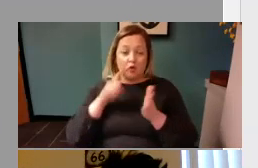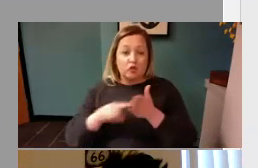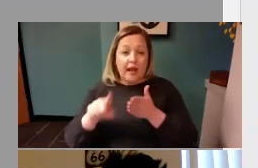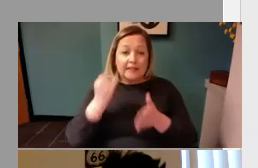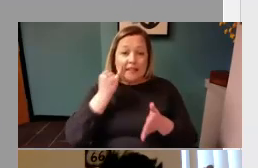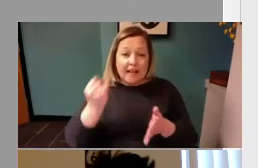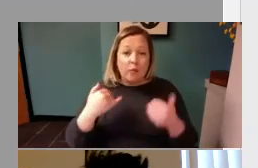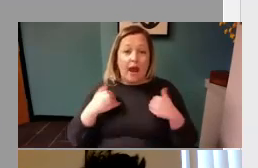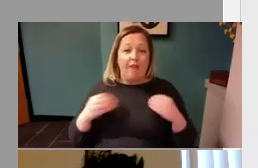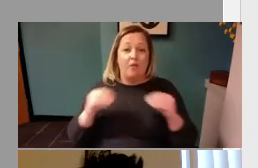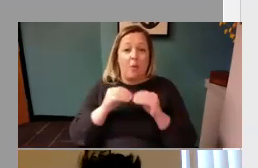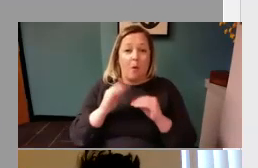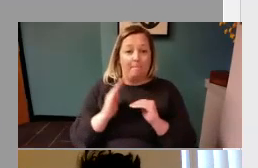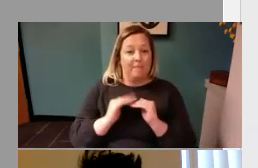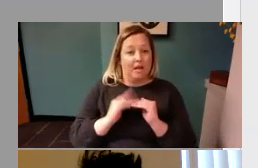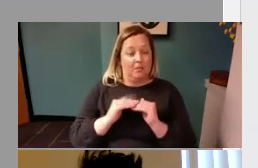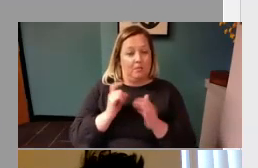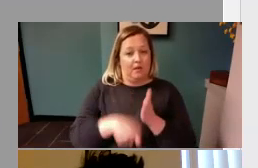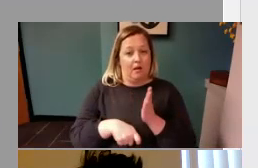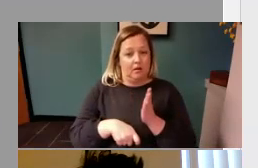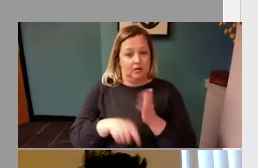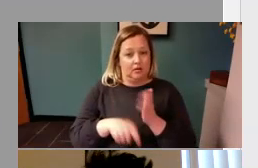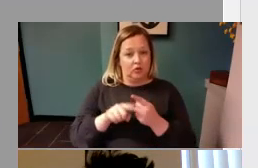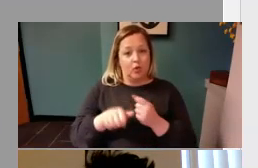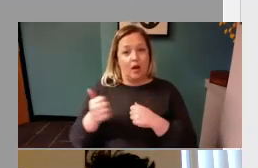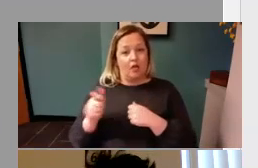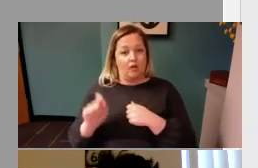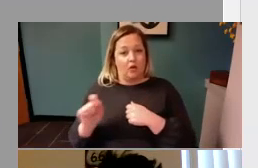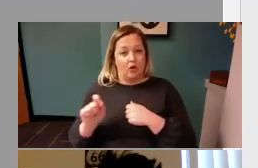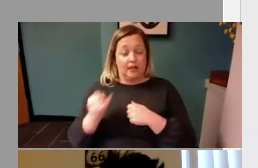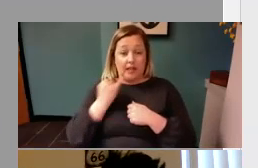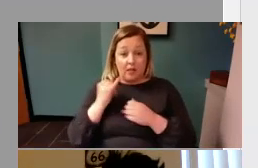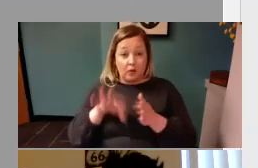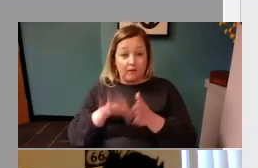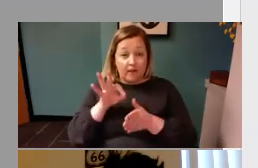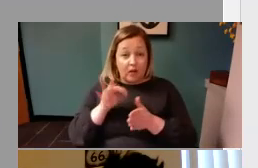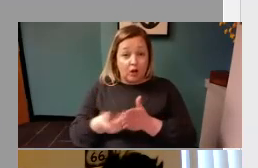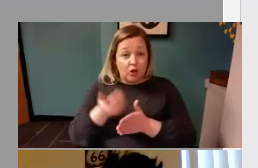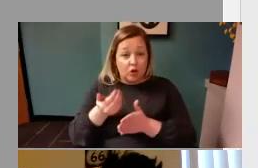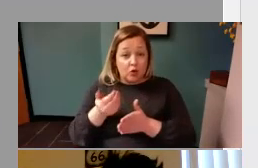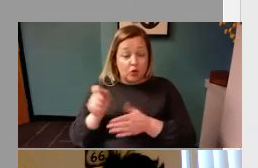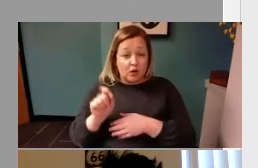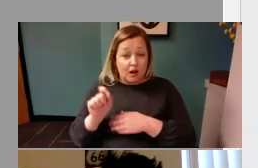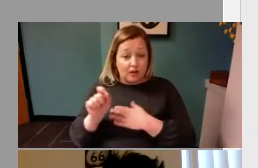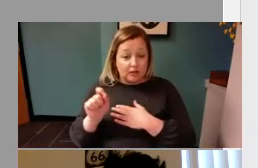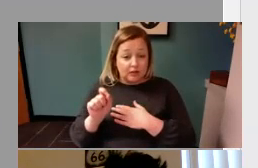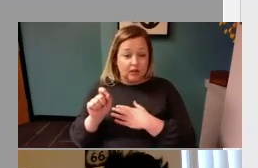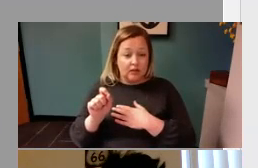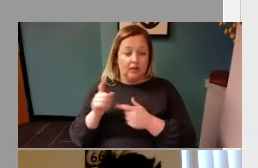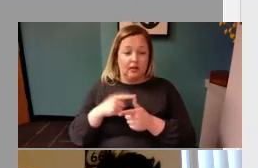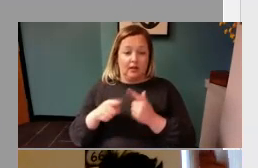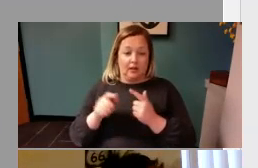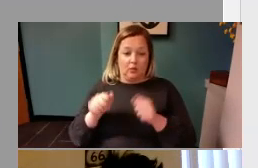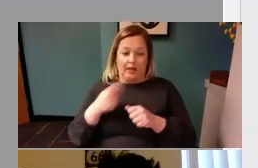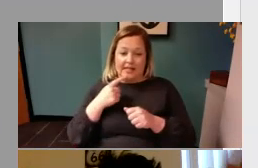particular vertex. If we have found a new cost that is lower, we essentially say that, okay, decrease the new